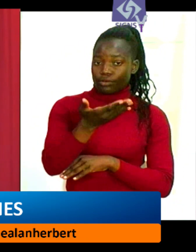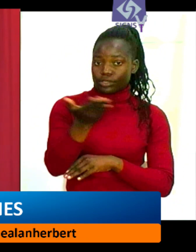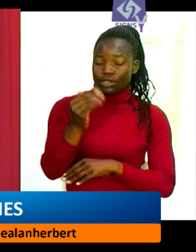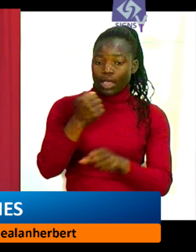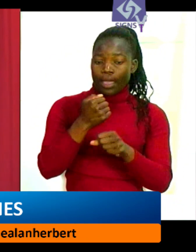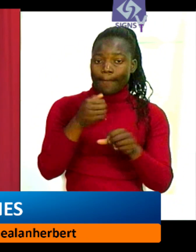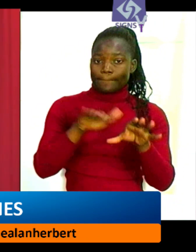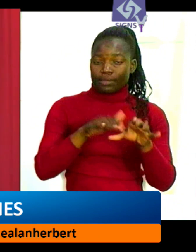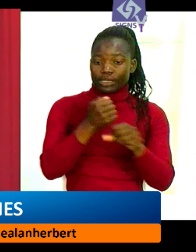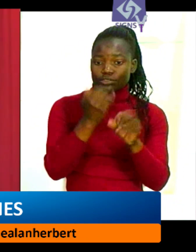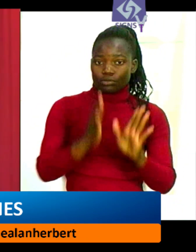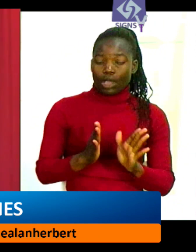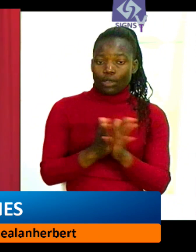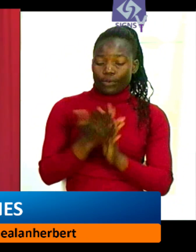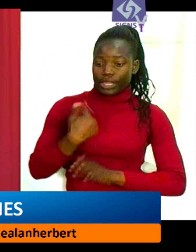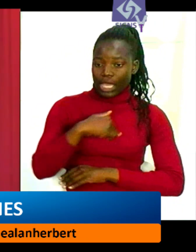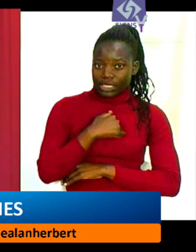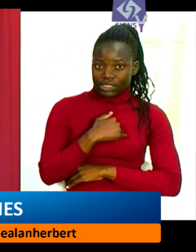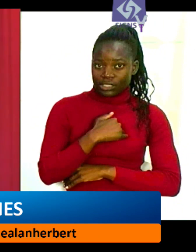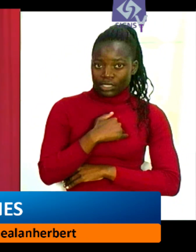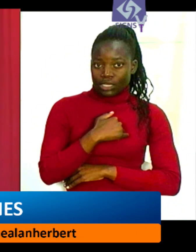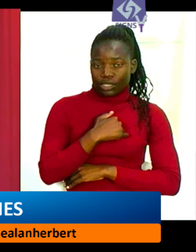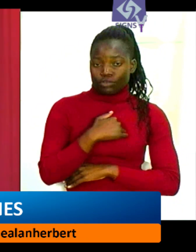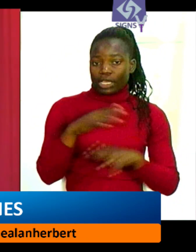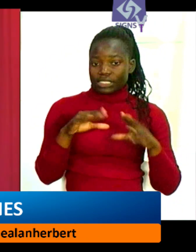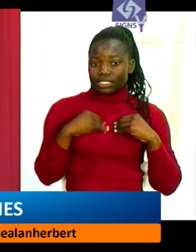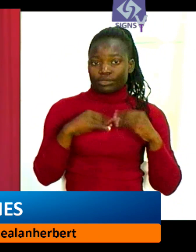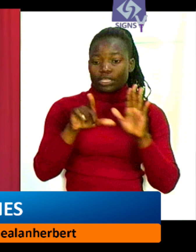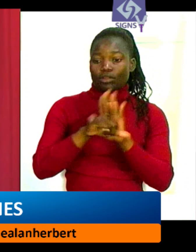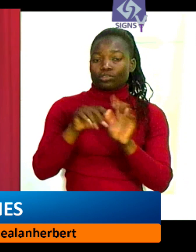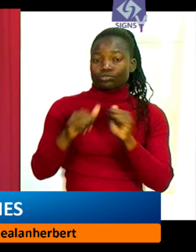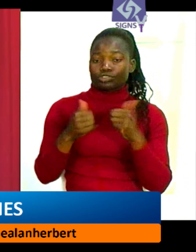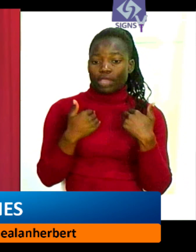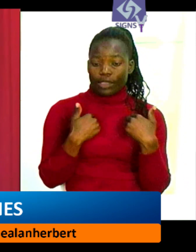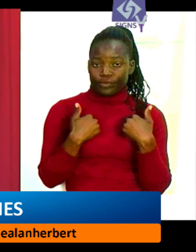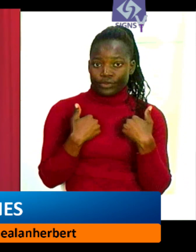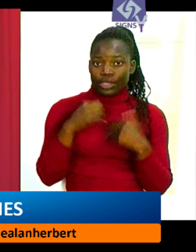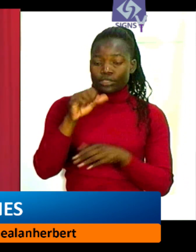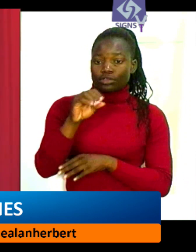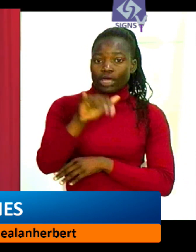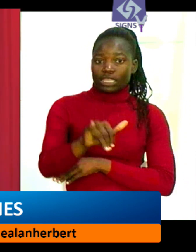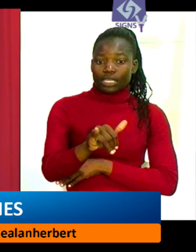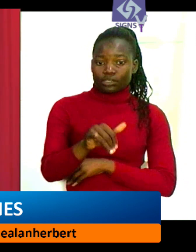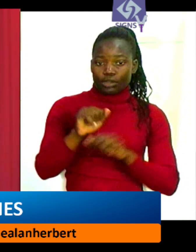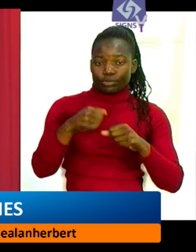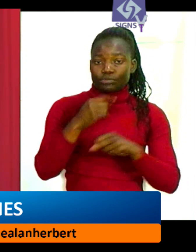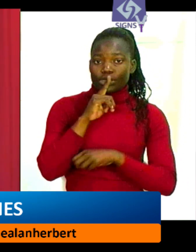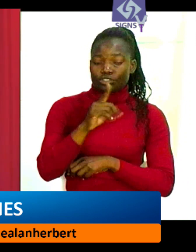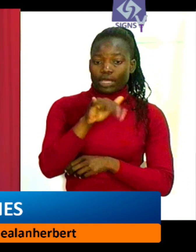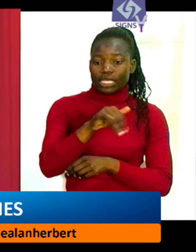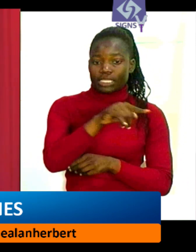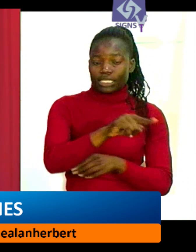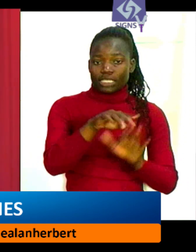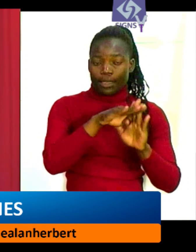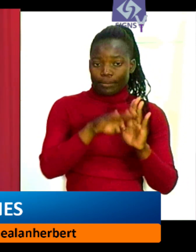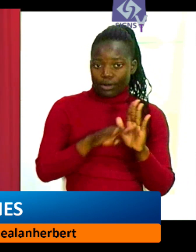I request you, members, to work with us to expedite the legislations that we have put in place